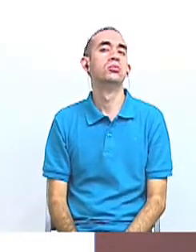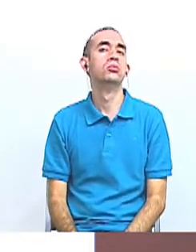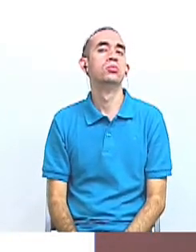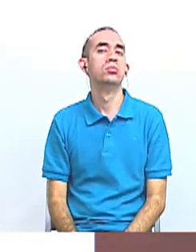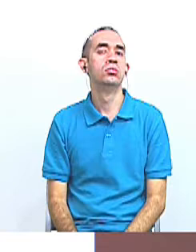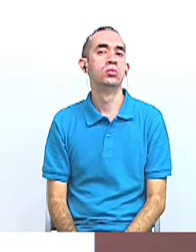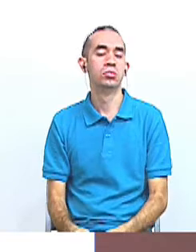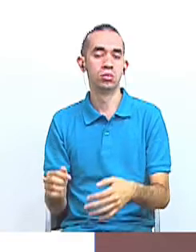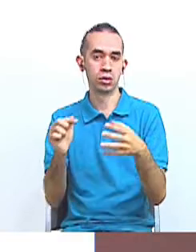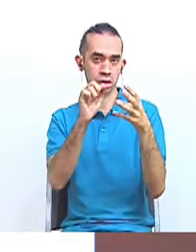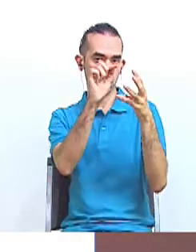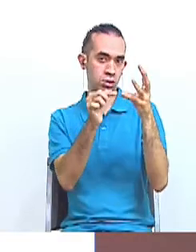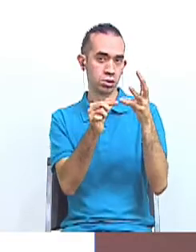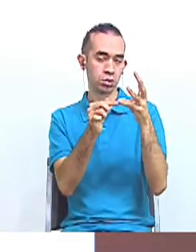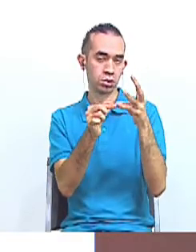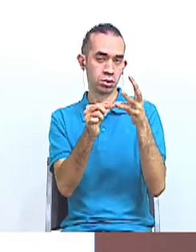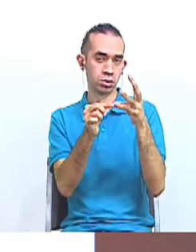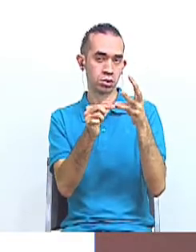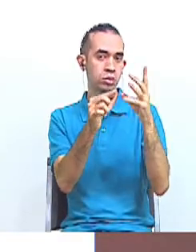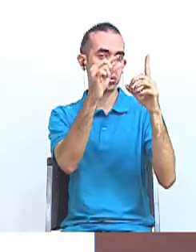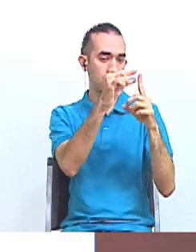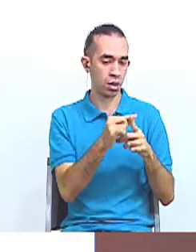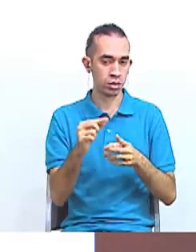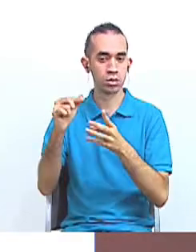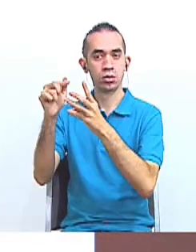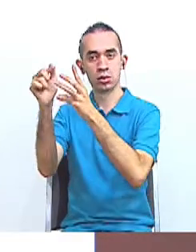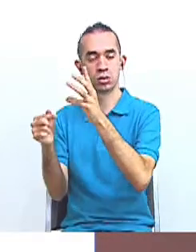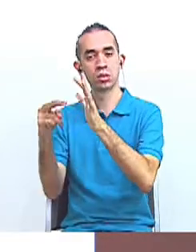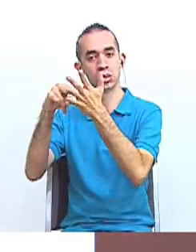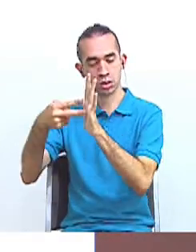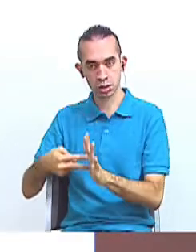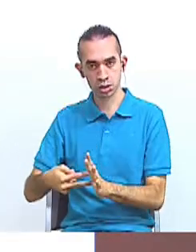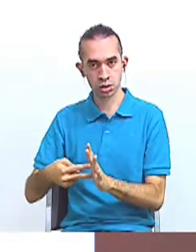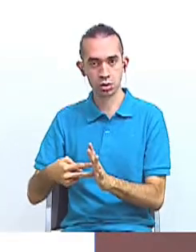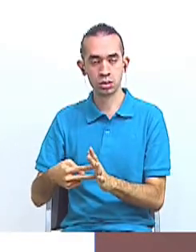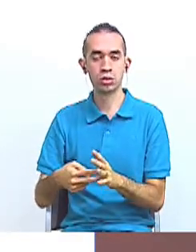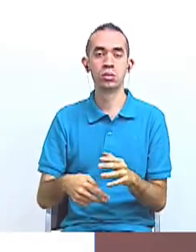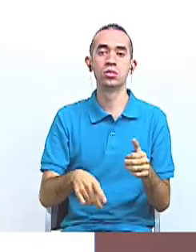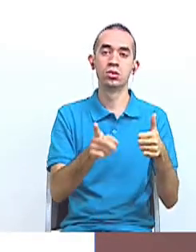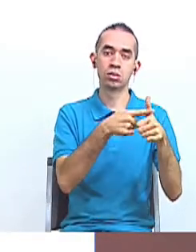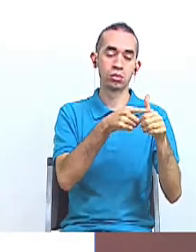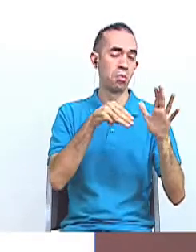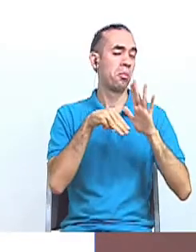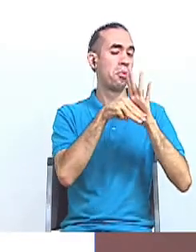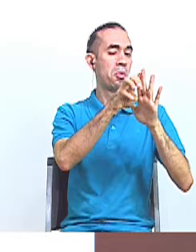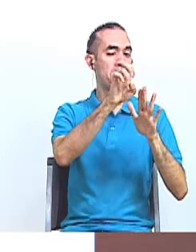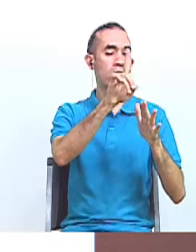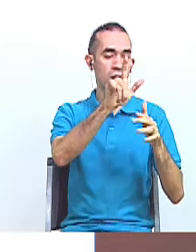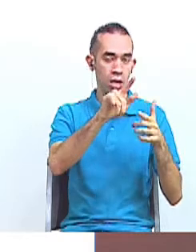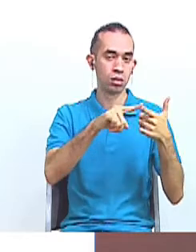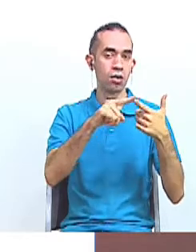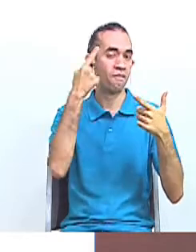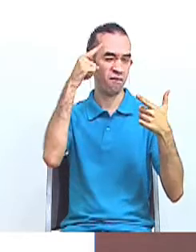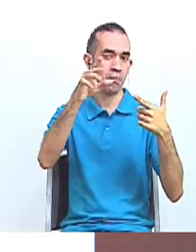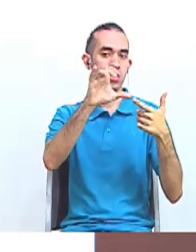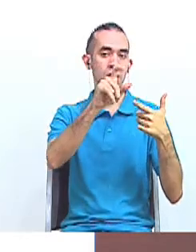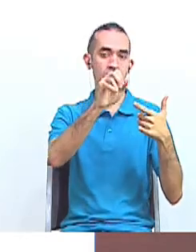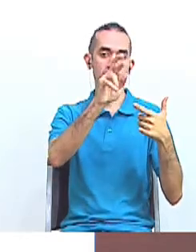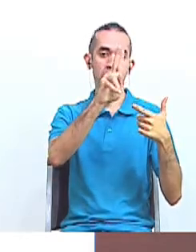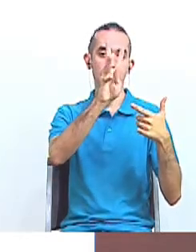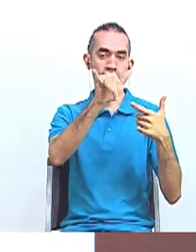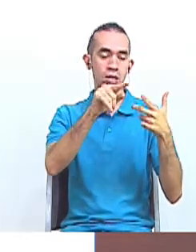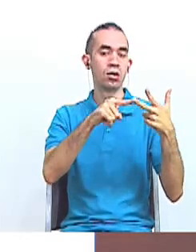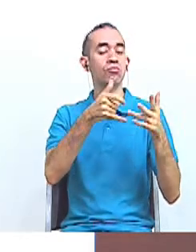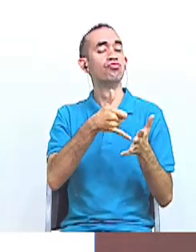6 definitions and 6 words on top. We have the word a model, a celebrity, an